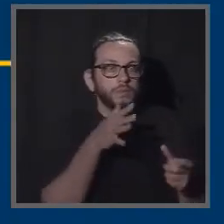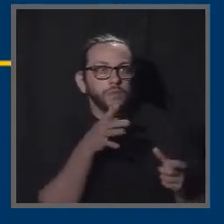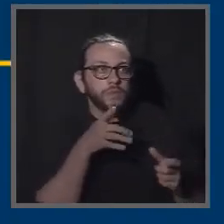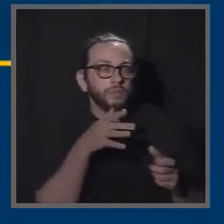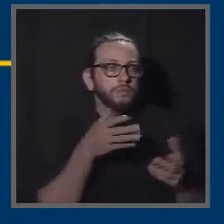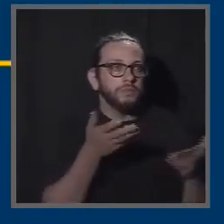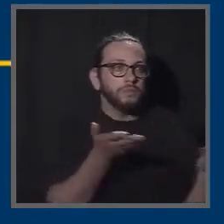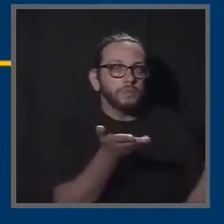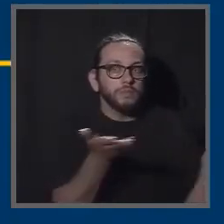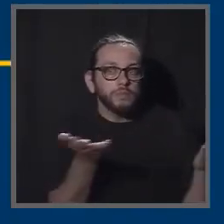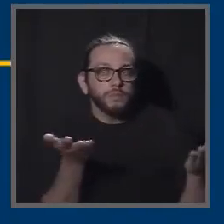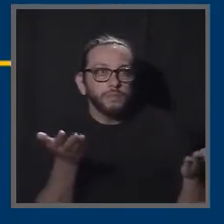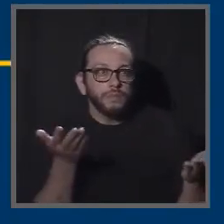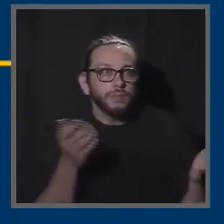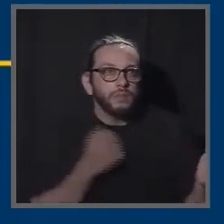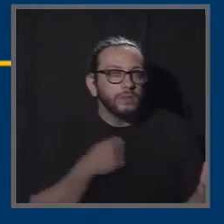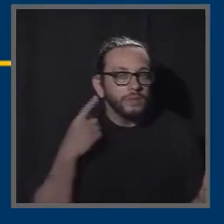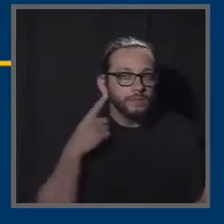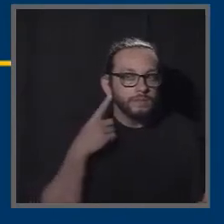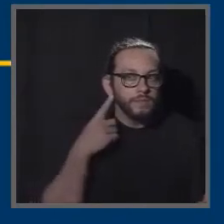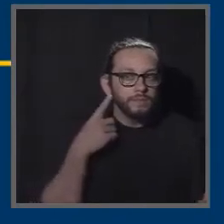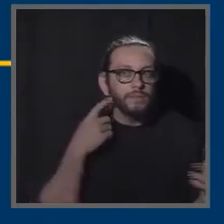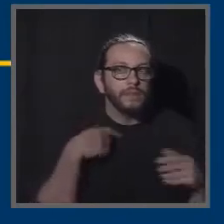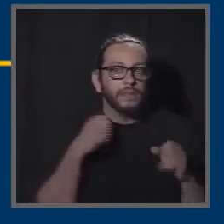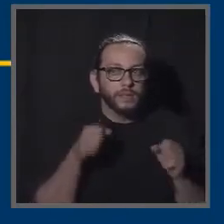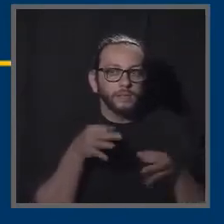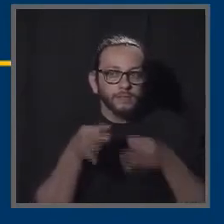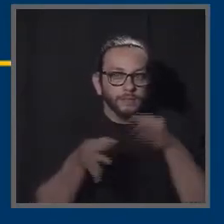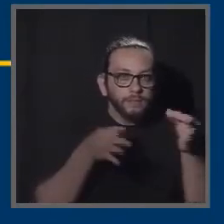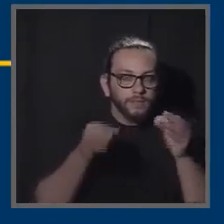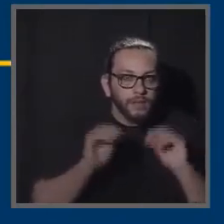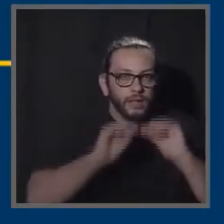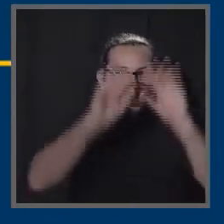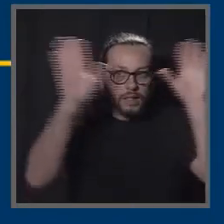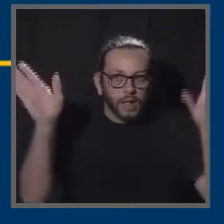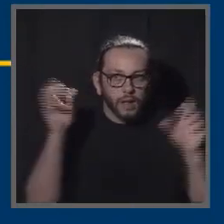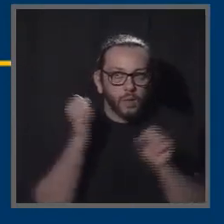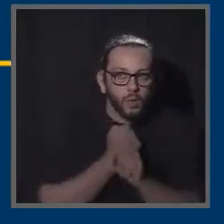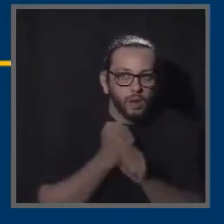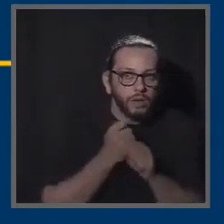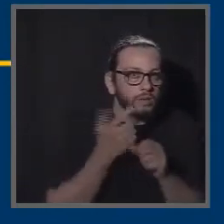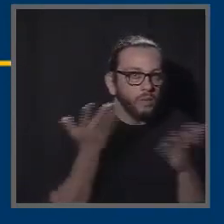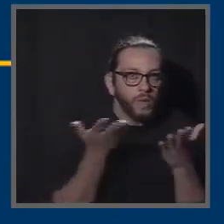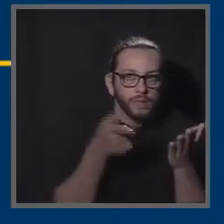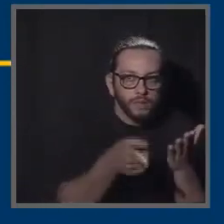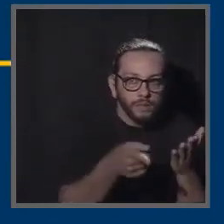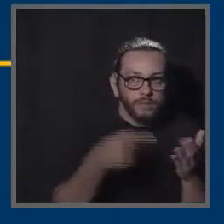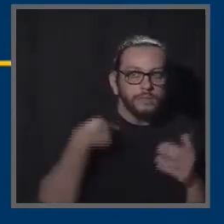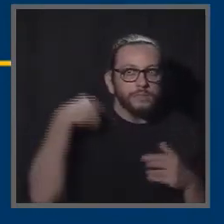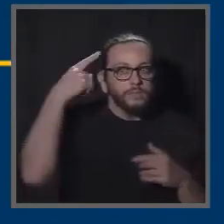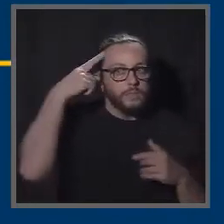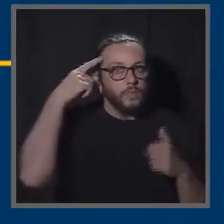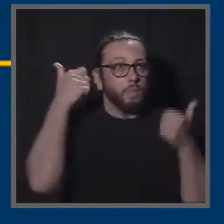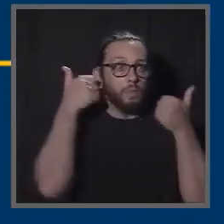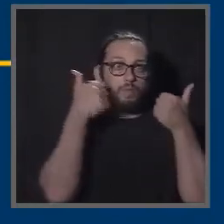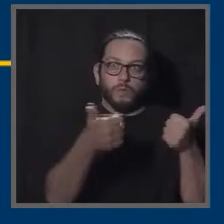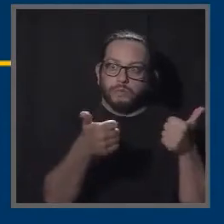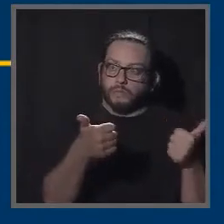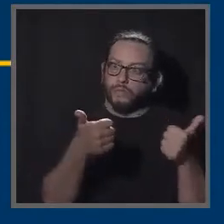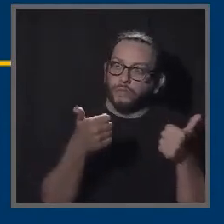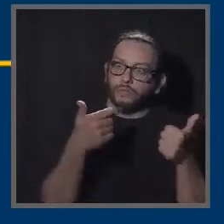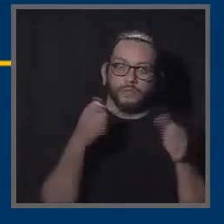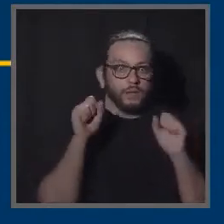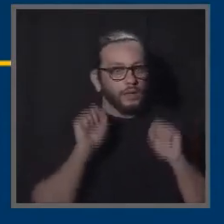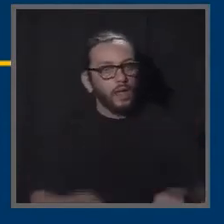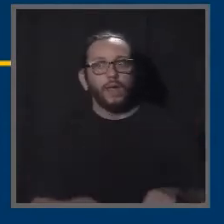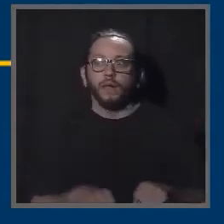Up there and explaining so clearly what you're working on. I think it's great because it gives really a frame to